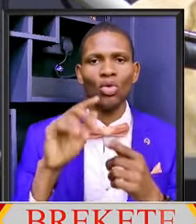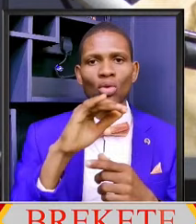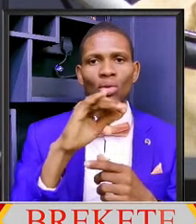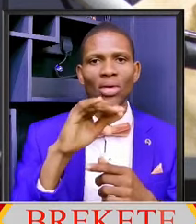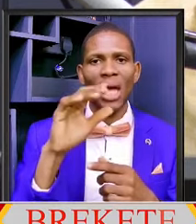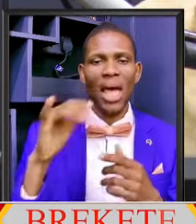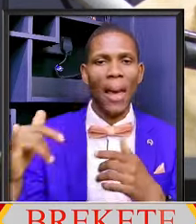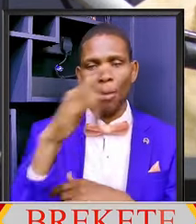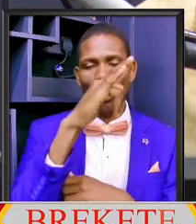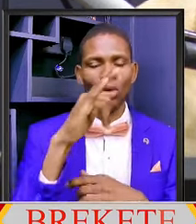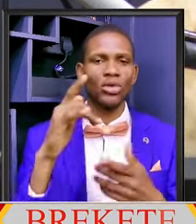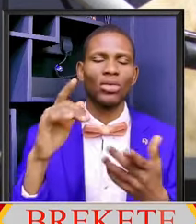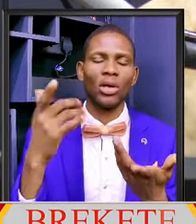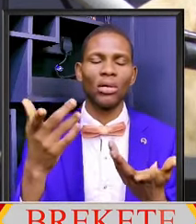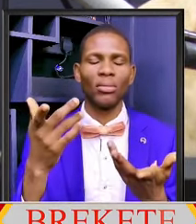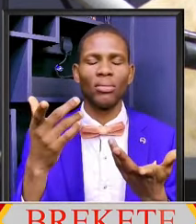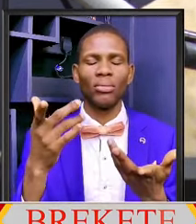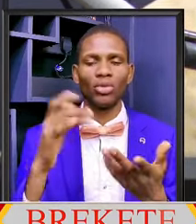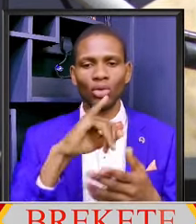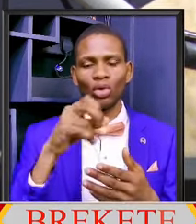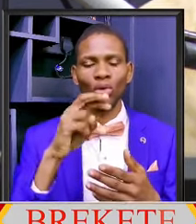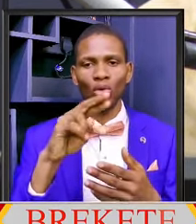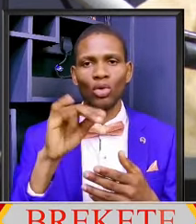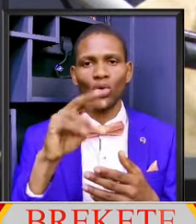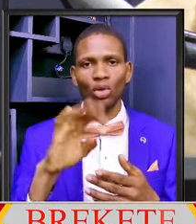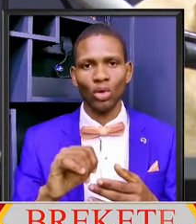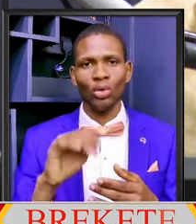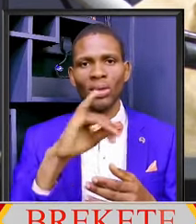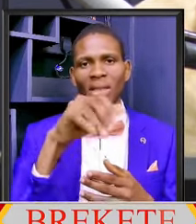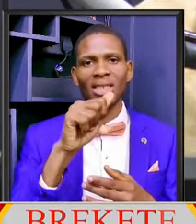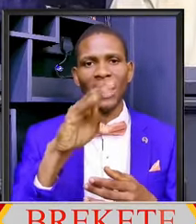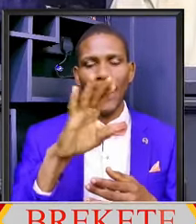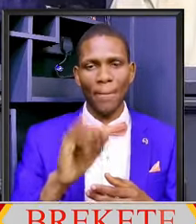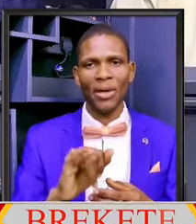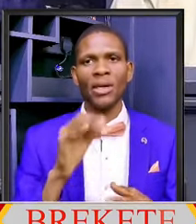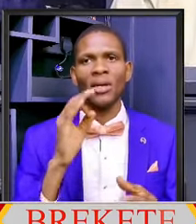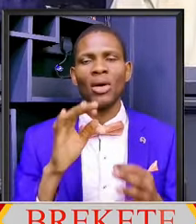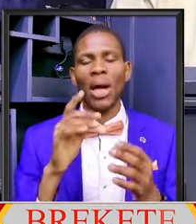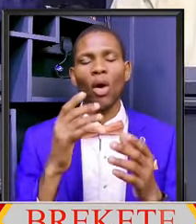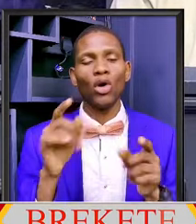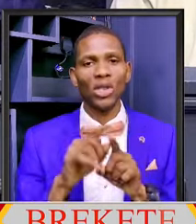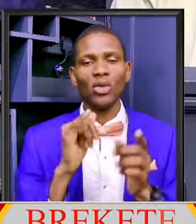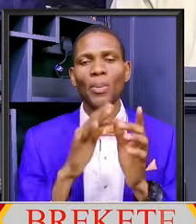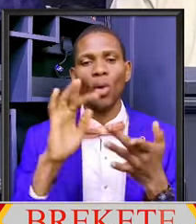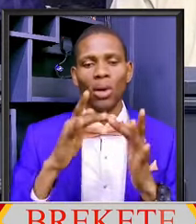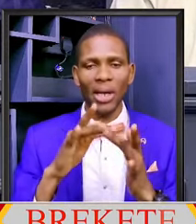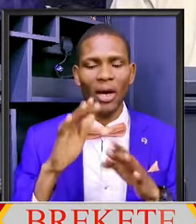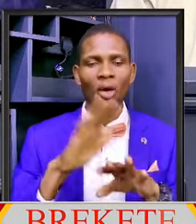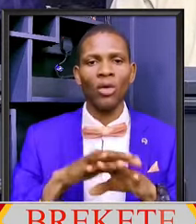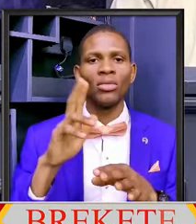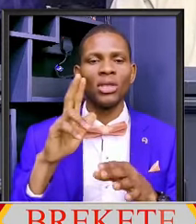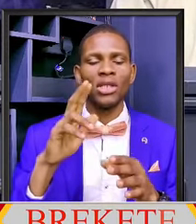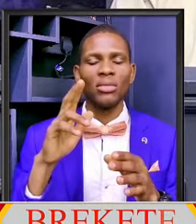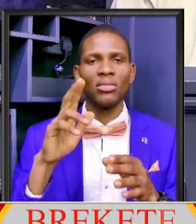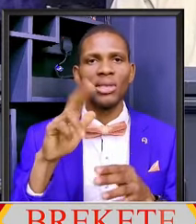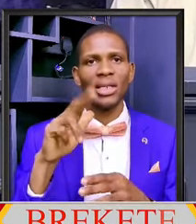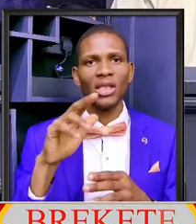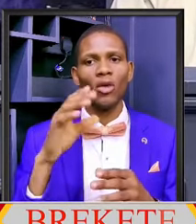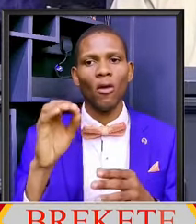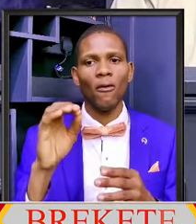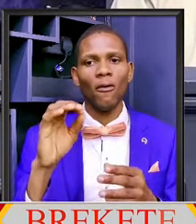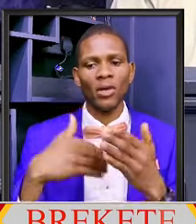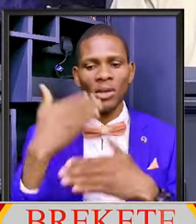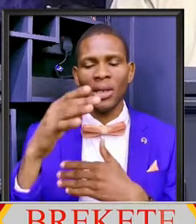fit do them online also. We get the pre-recorded video we don't record. If you're interested, the video will be available on the 13th of next month.